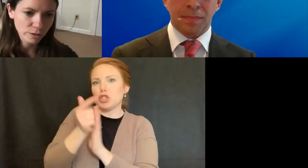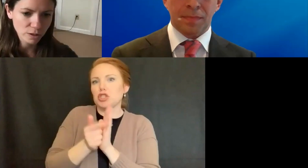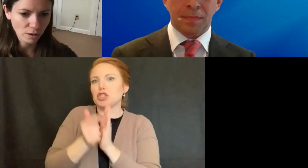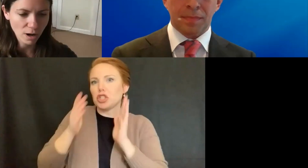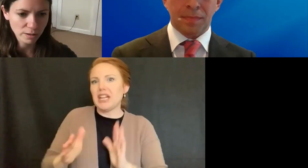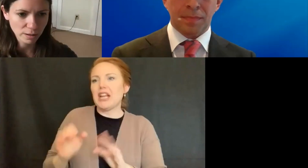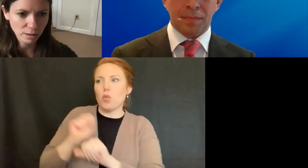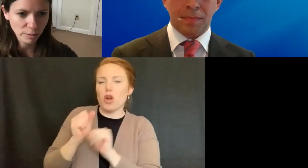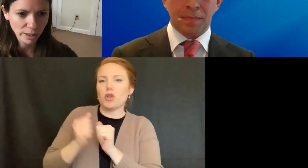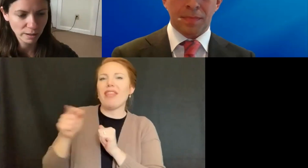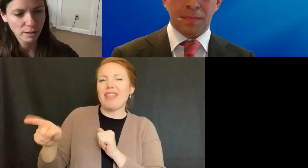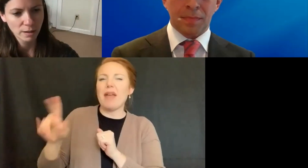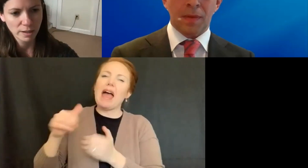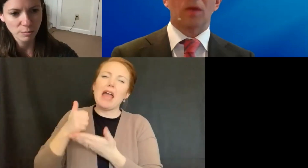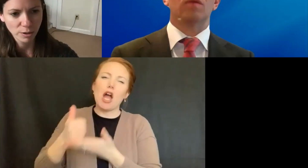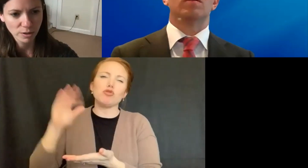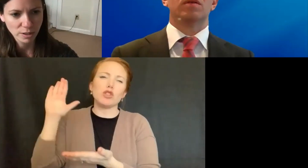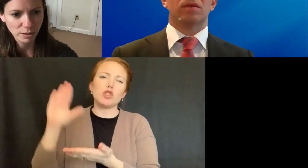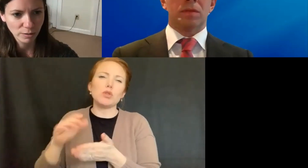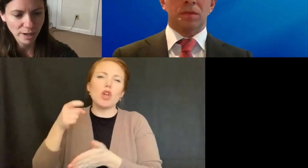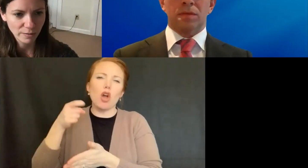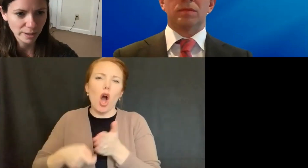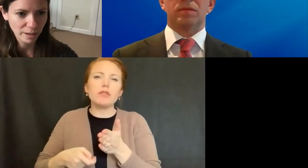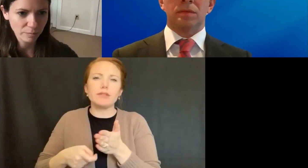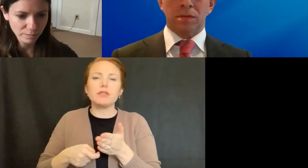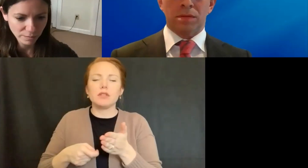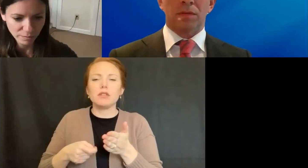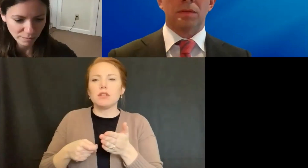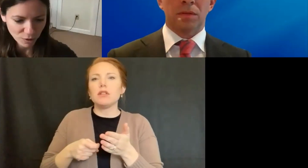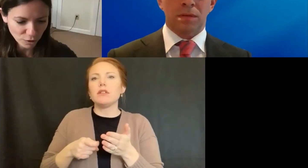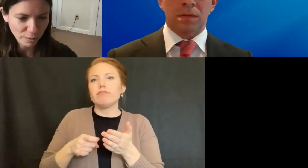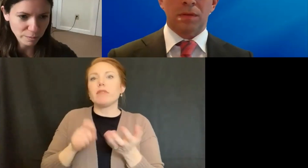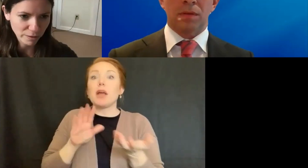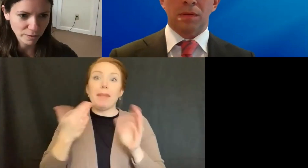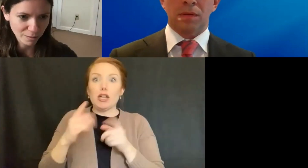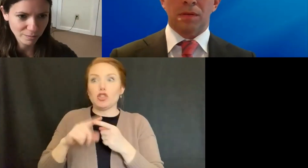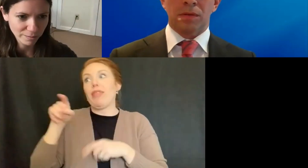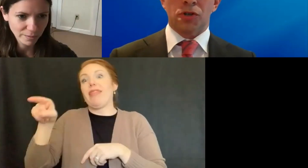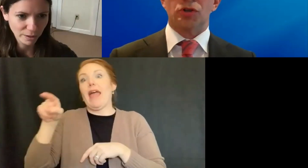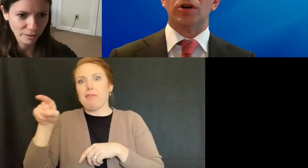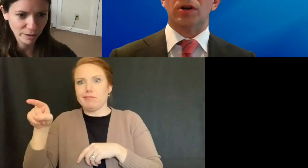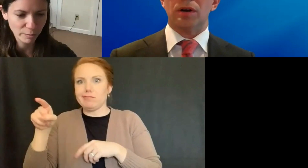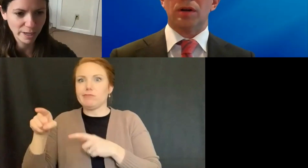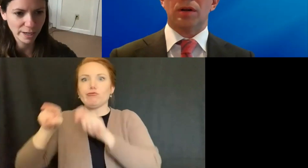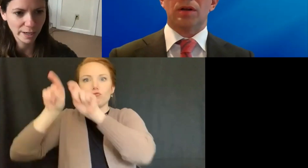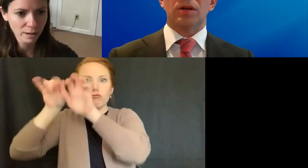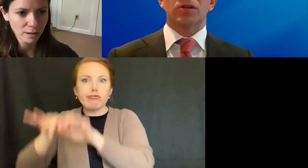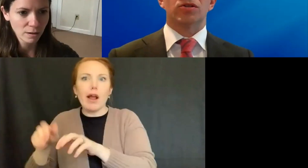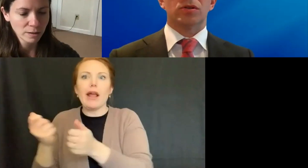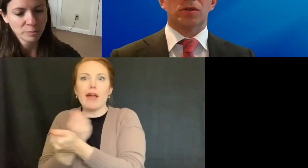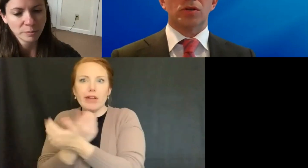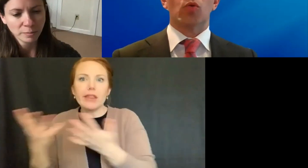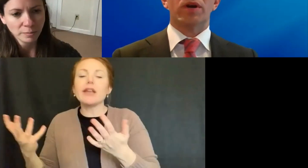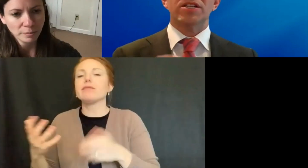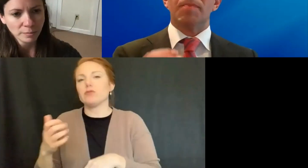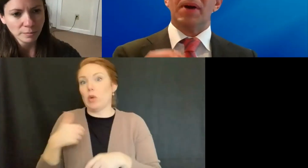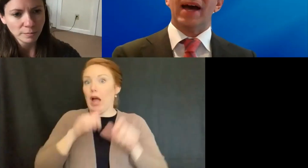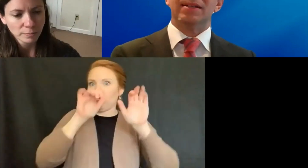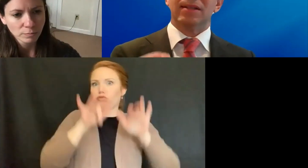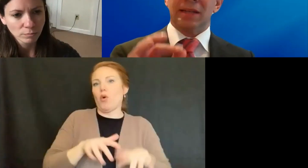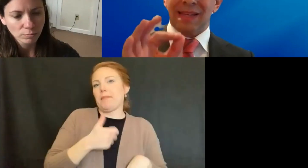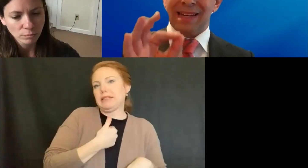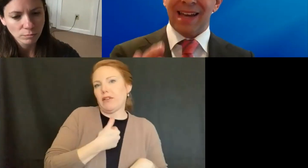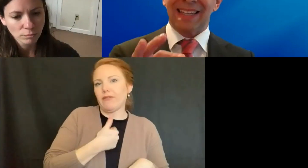helped reduce the cost a little bit, as opposed to having them start with me from the very beginning. So what